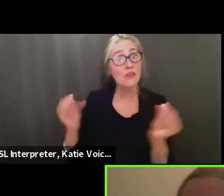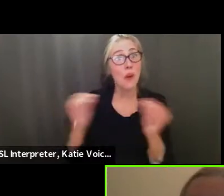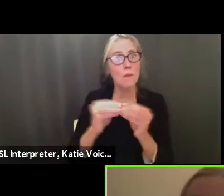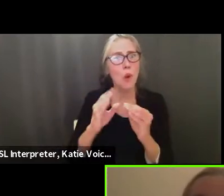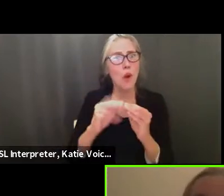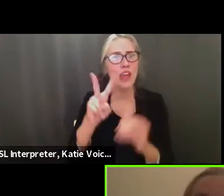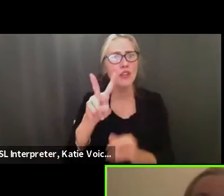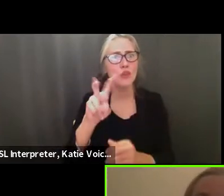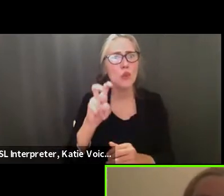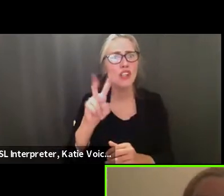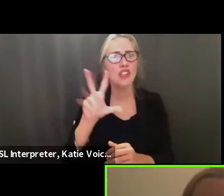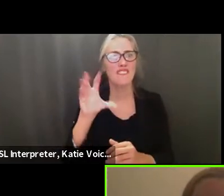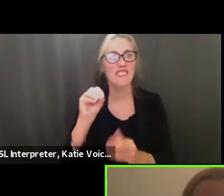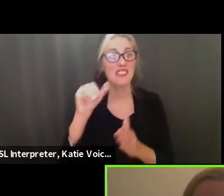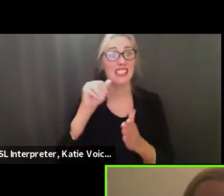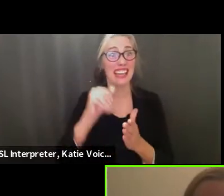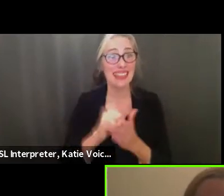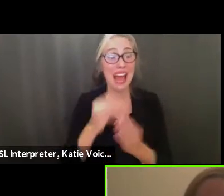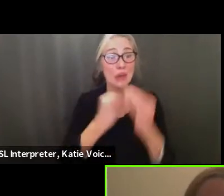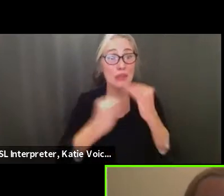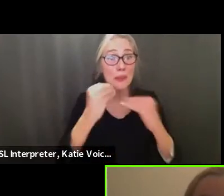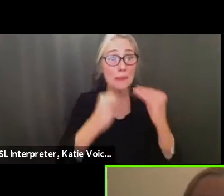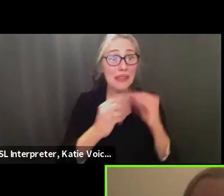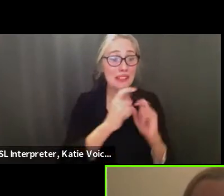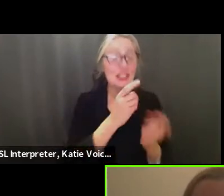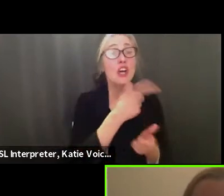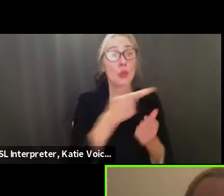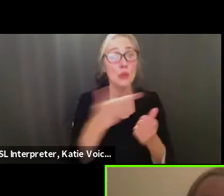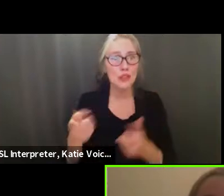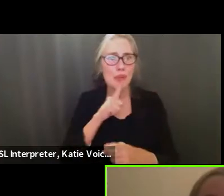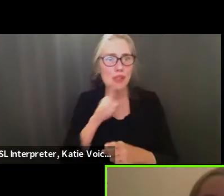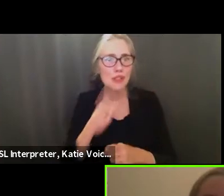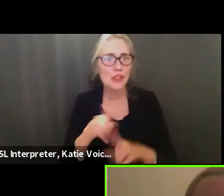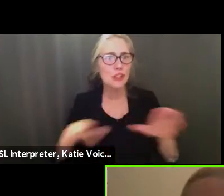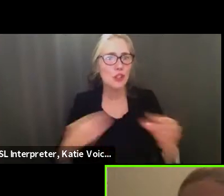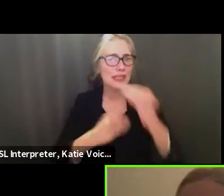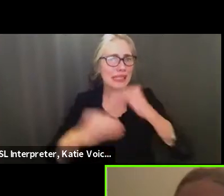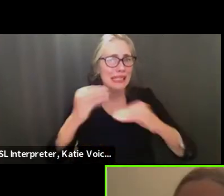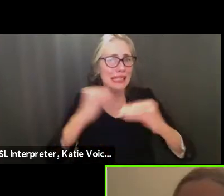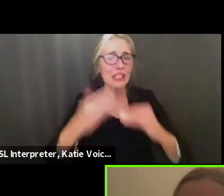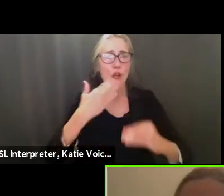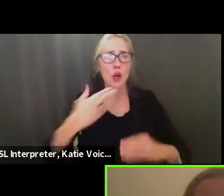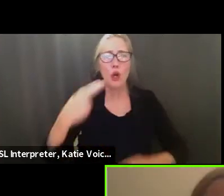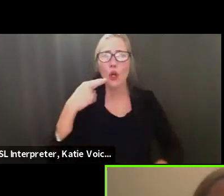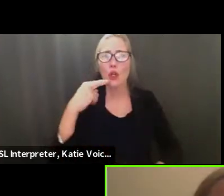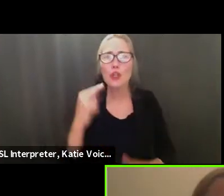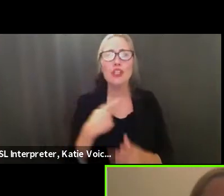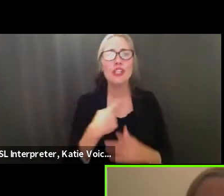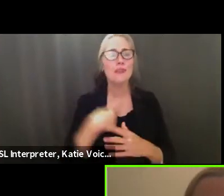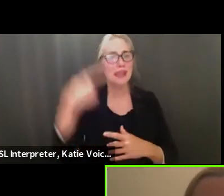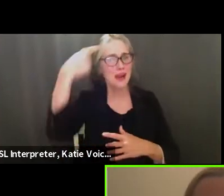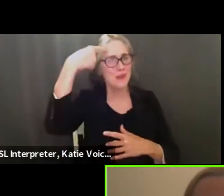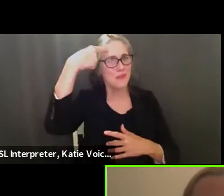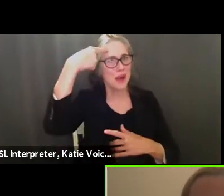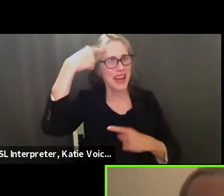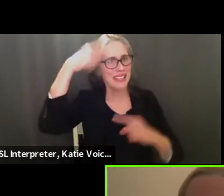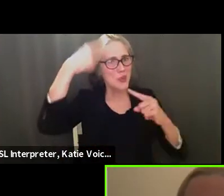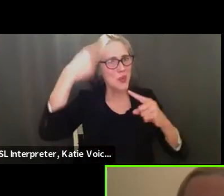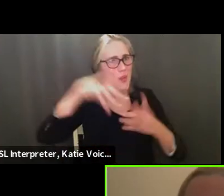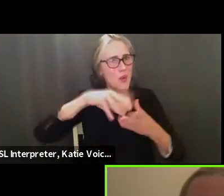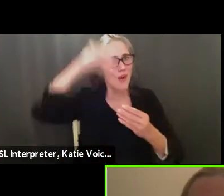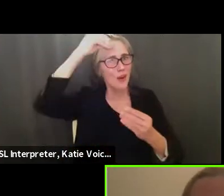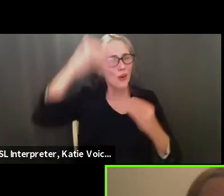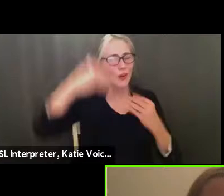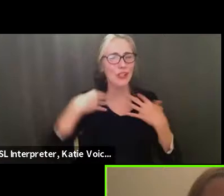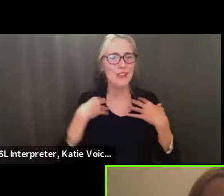summer to make sure that our children are nourished, so that their brains are well fed, so they can learn all those great things they need